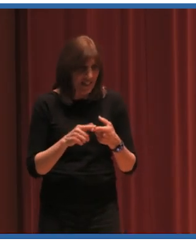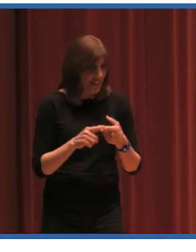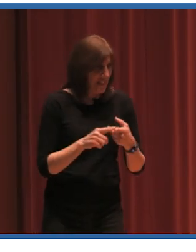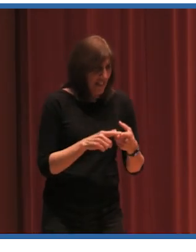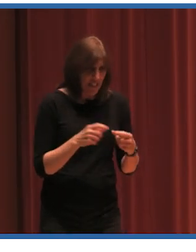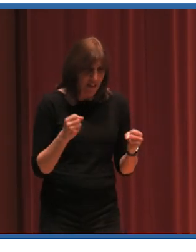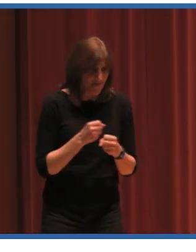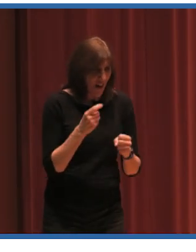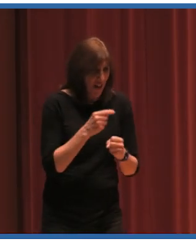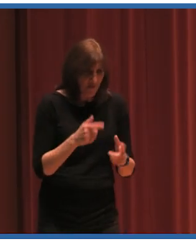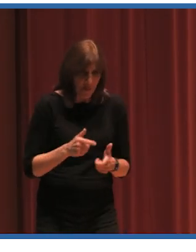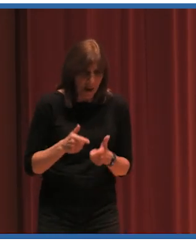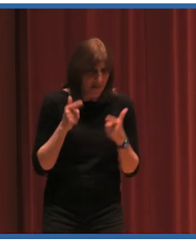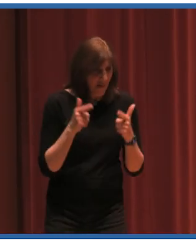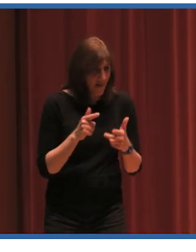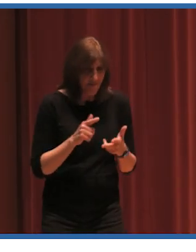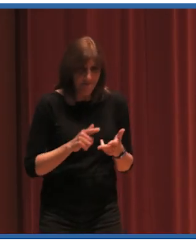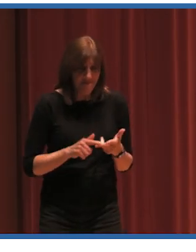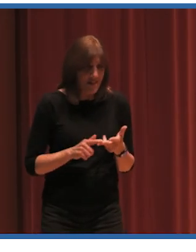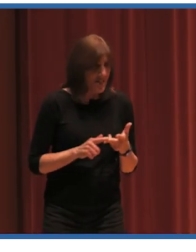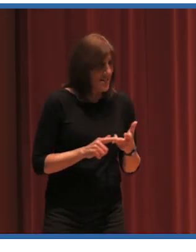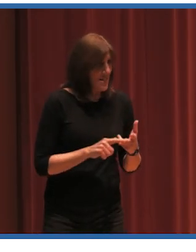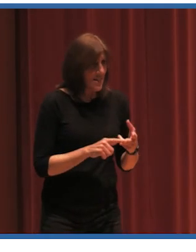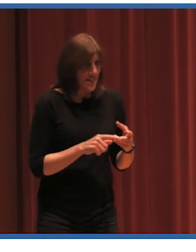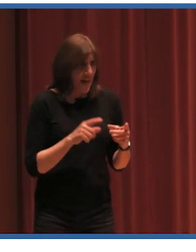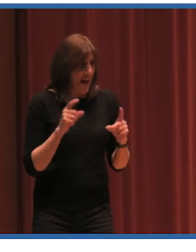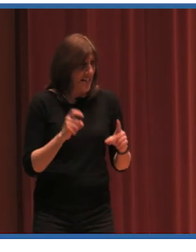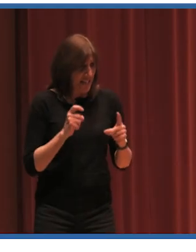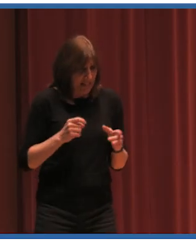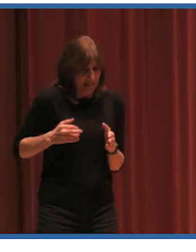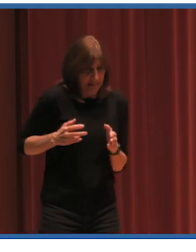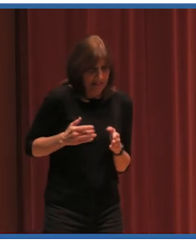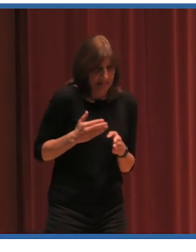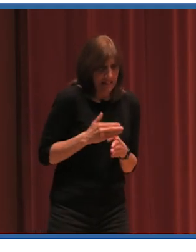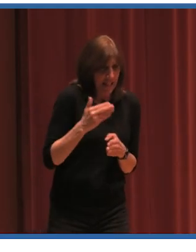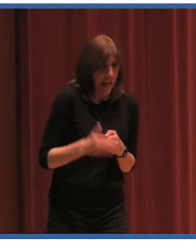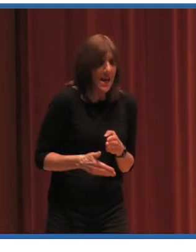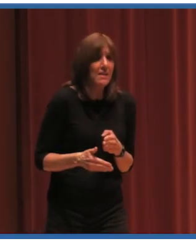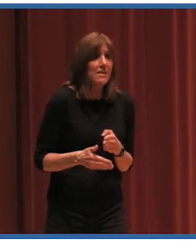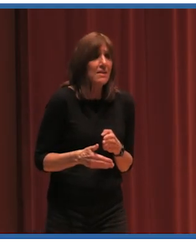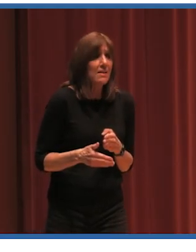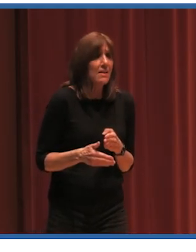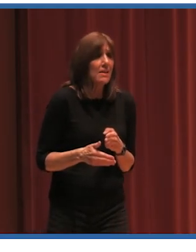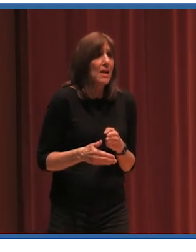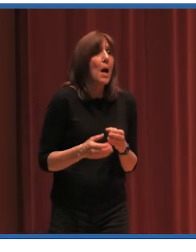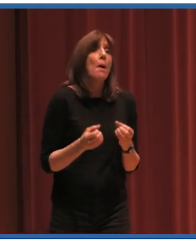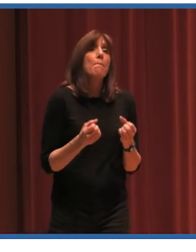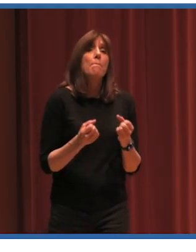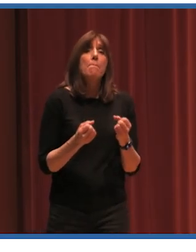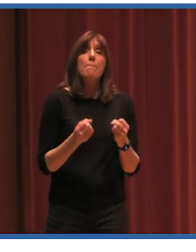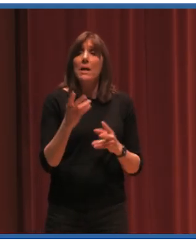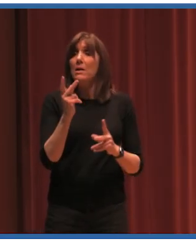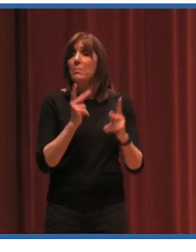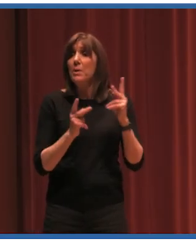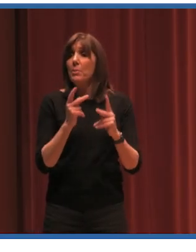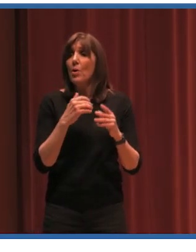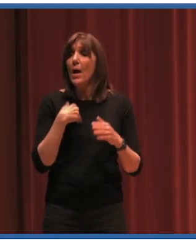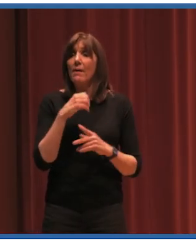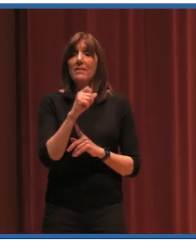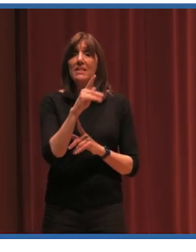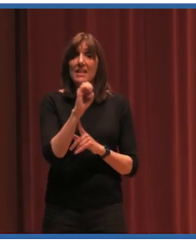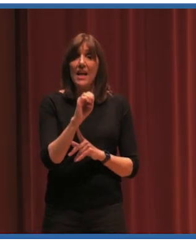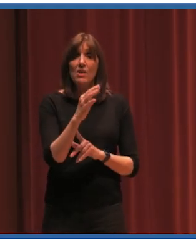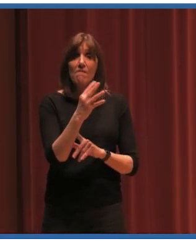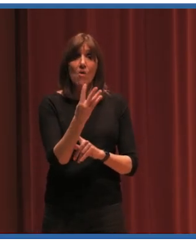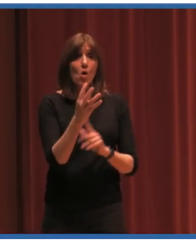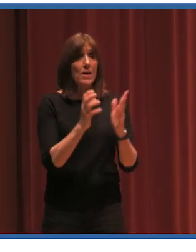fight to win, a fight to the end. And there are many people who have stage 4 cancer that